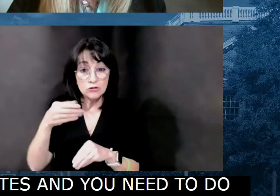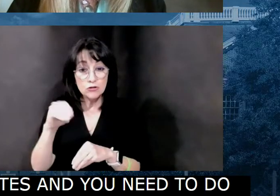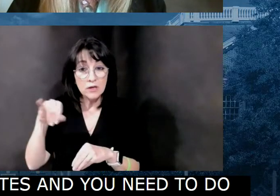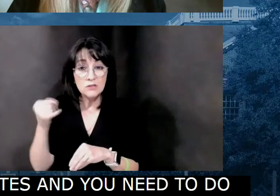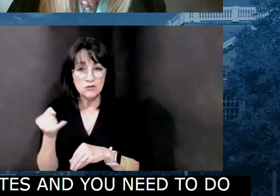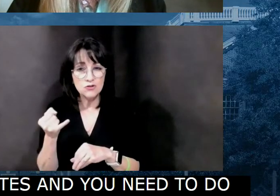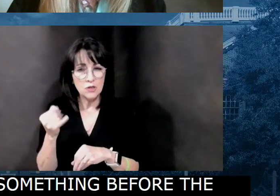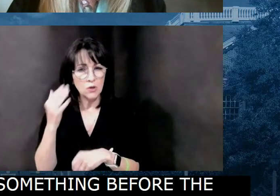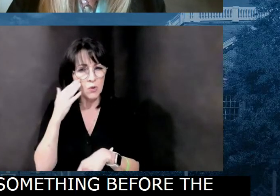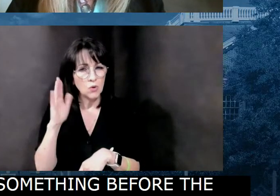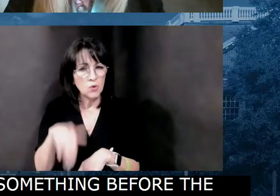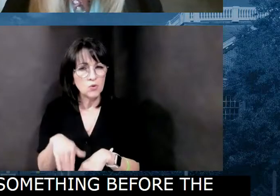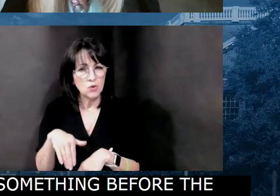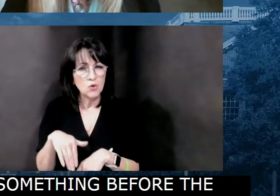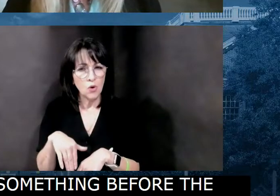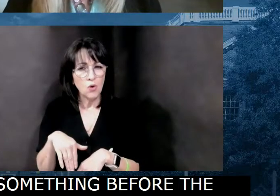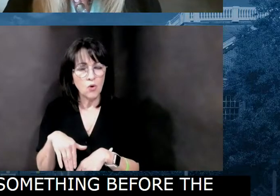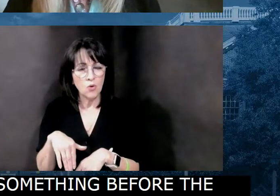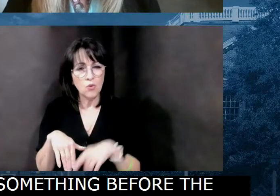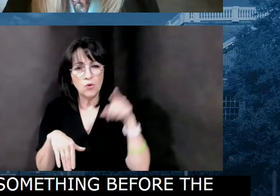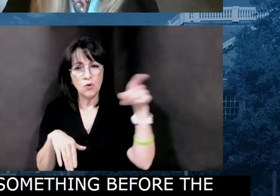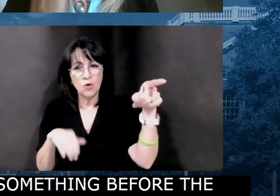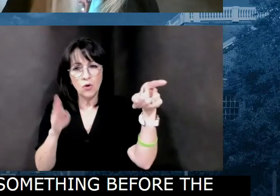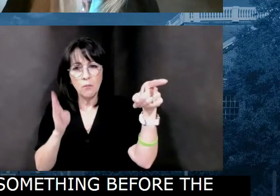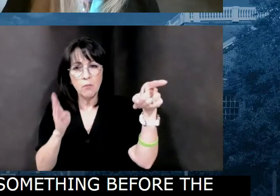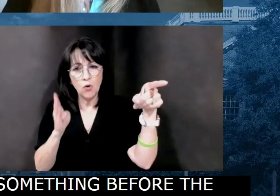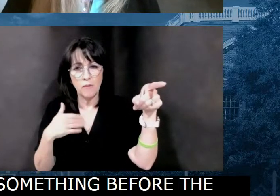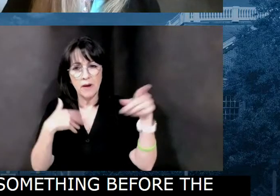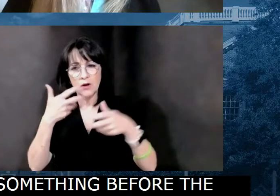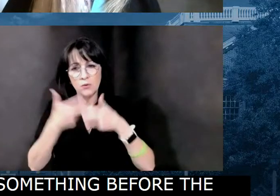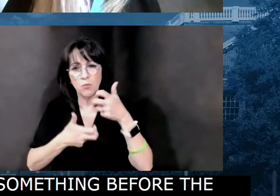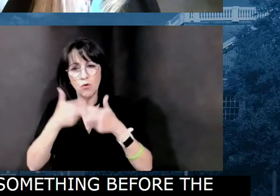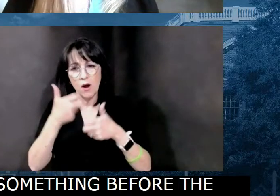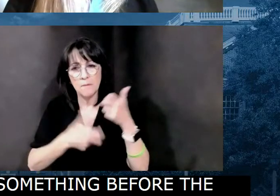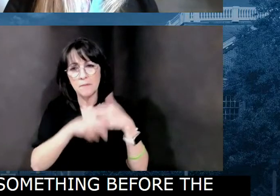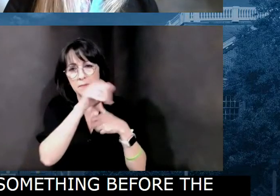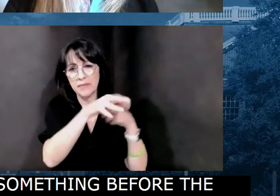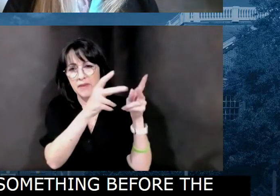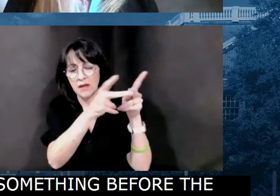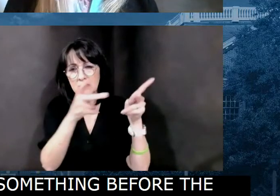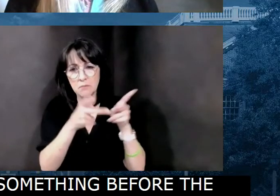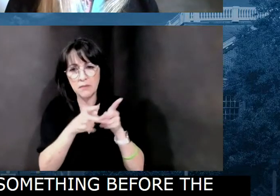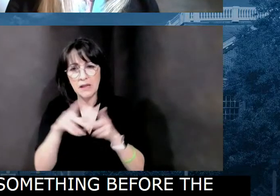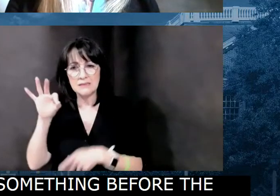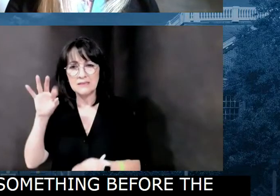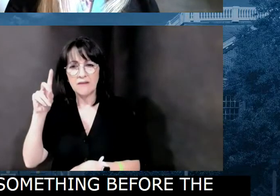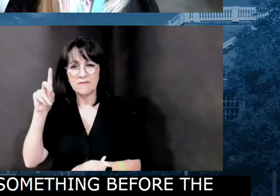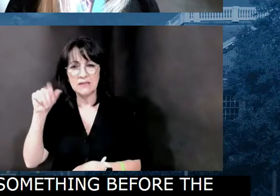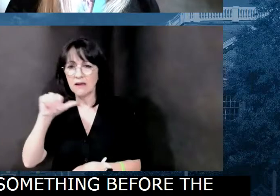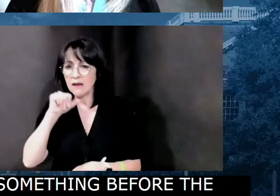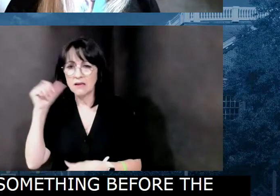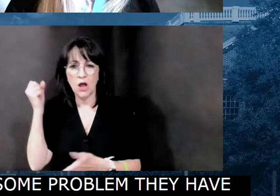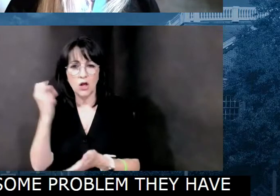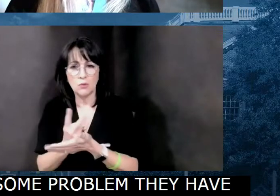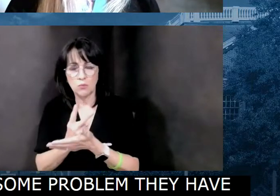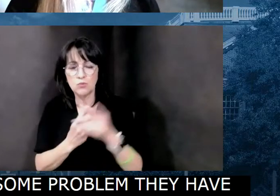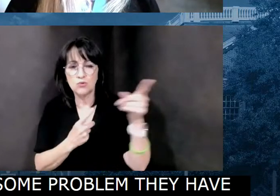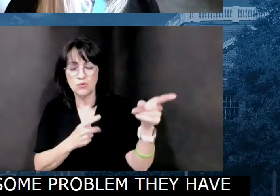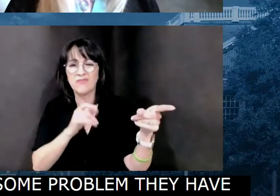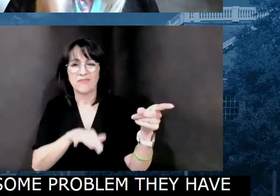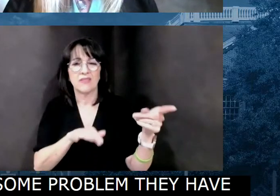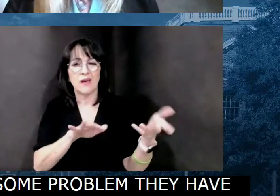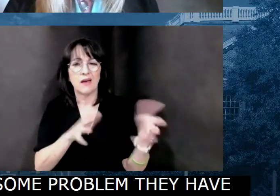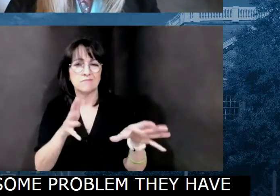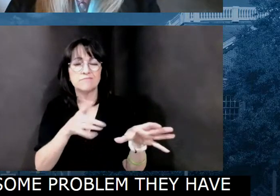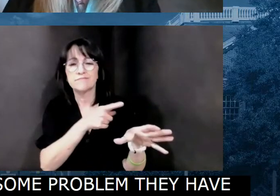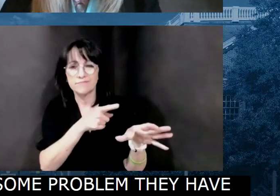had with a facility in Baltimore that's not permitted by FDA, I believe. That slowed things down on the